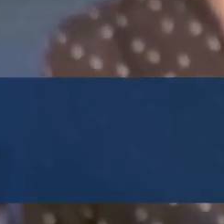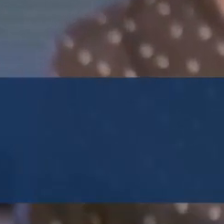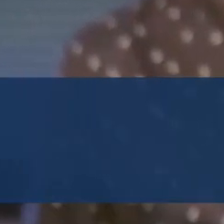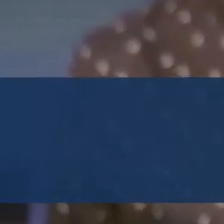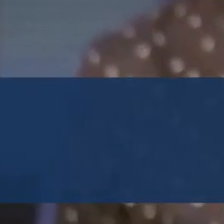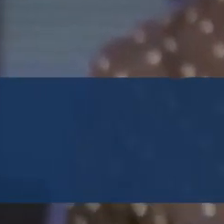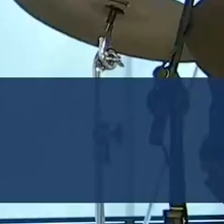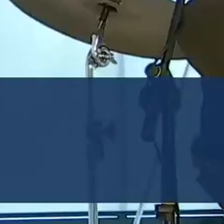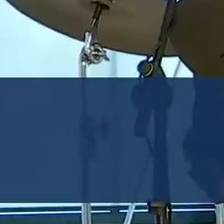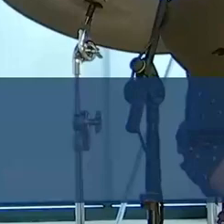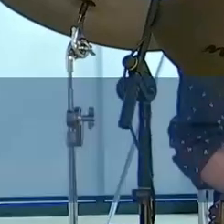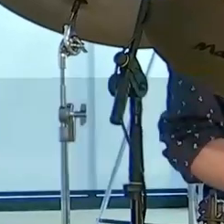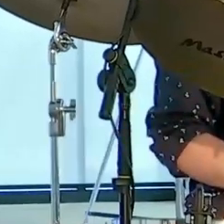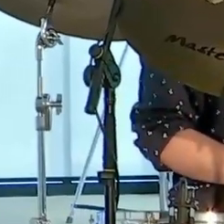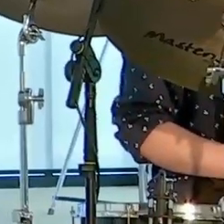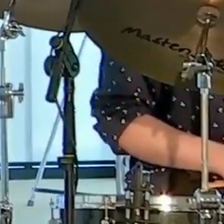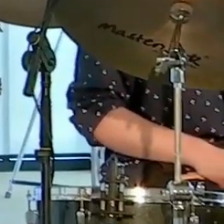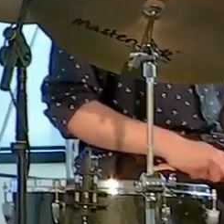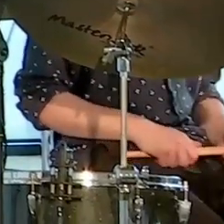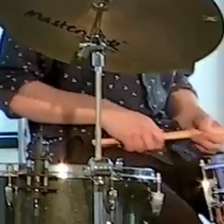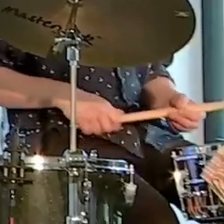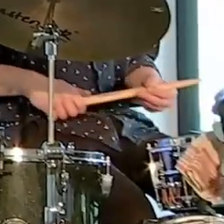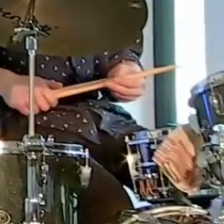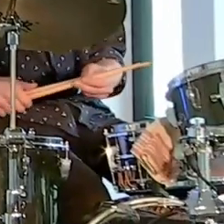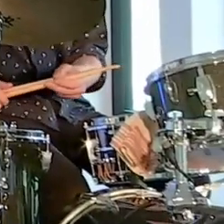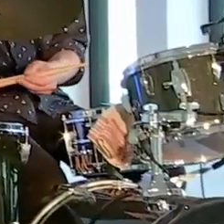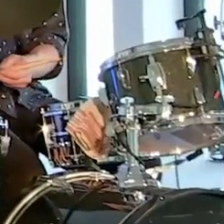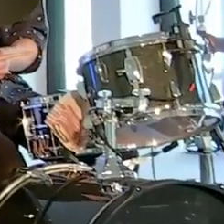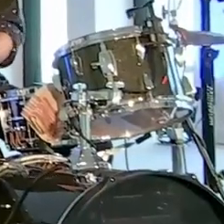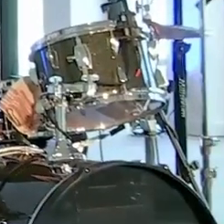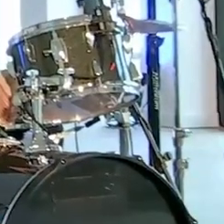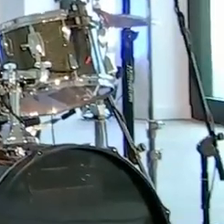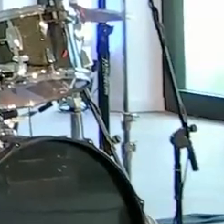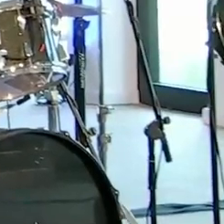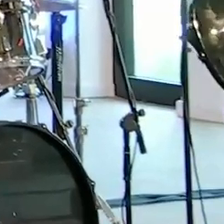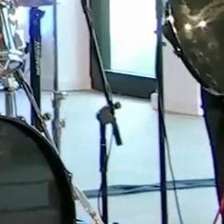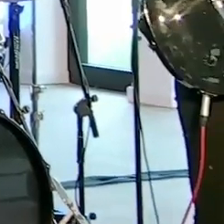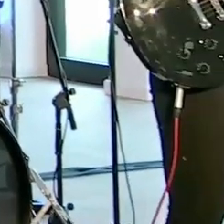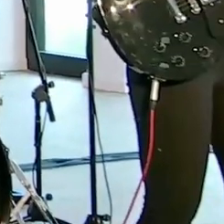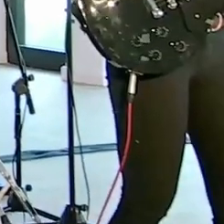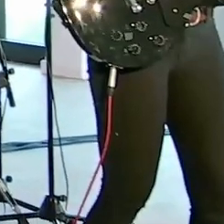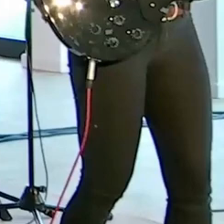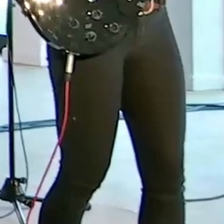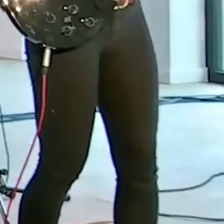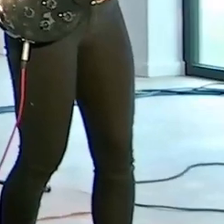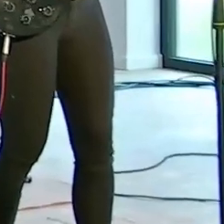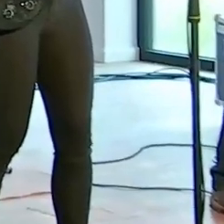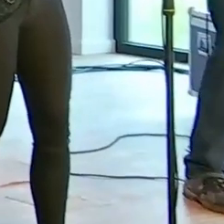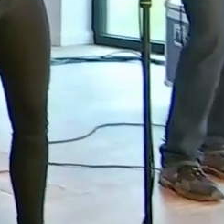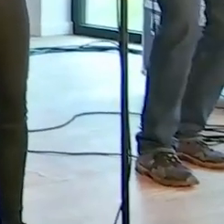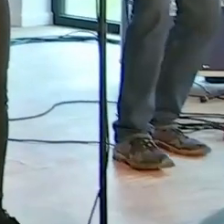weeps, I look at the floor and I see it